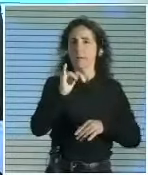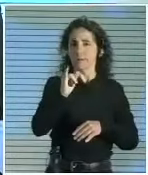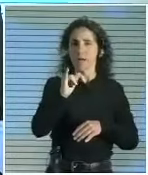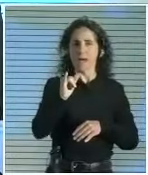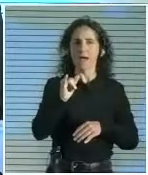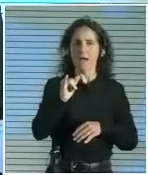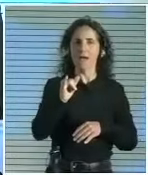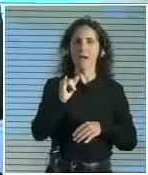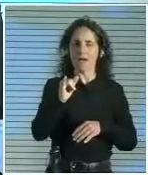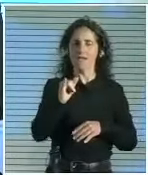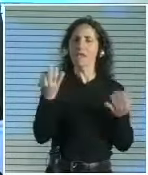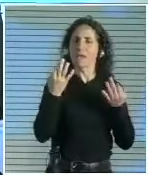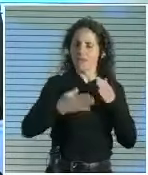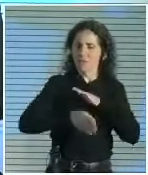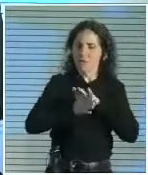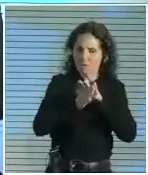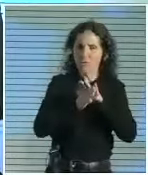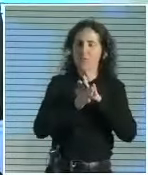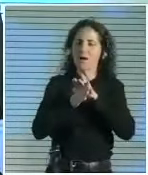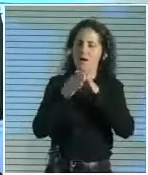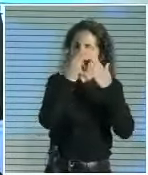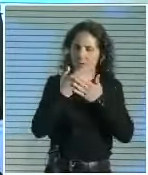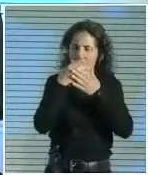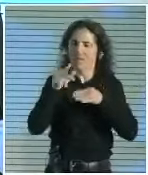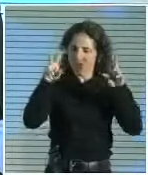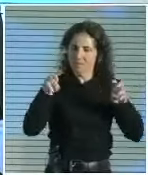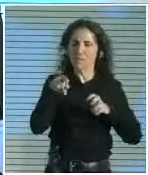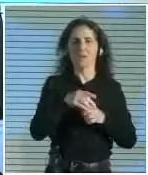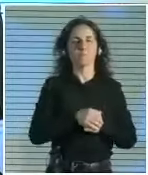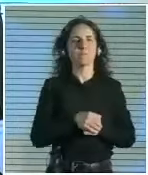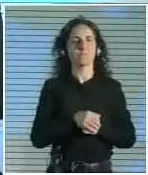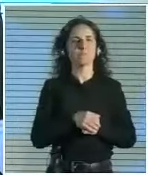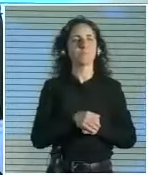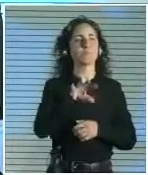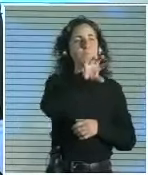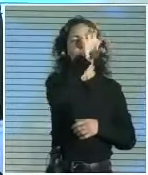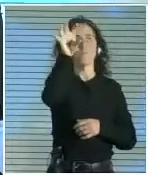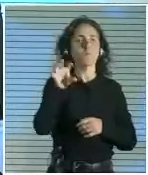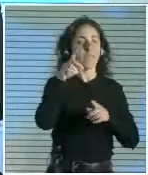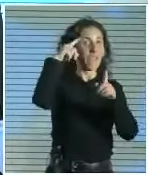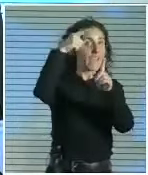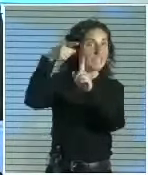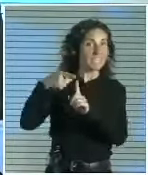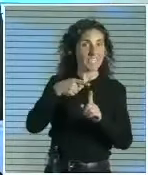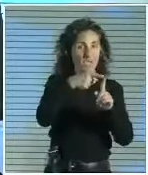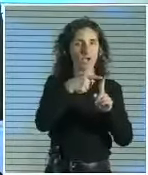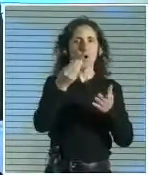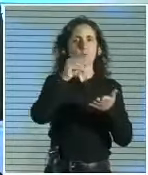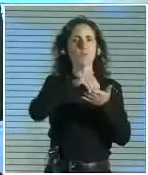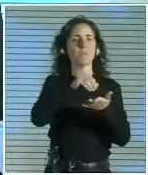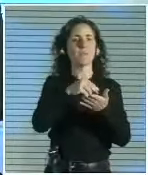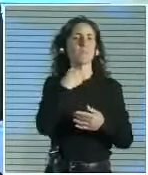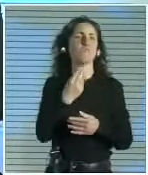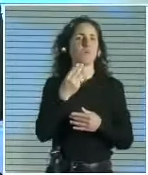And you as a destination actually have a consistent voice for all of these tourism businesses that you work with. You can advocate